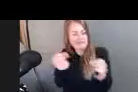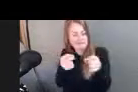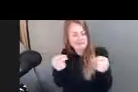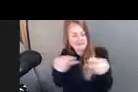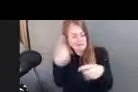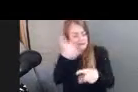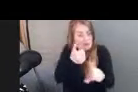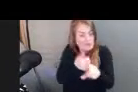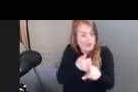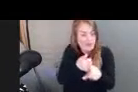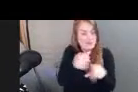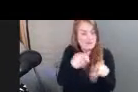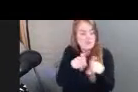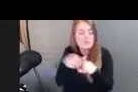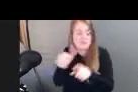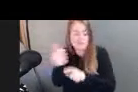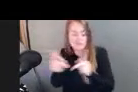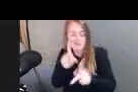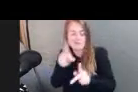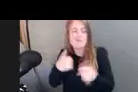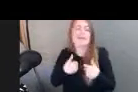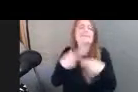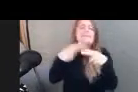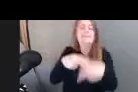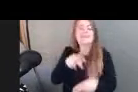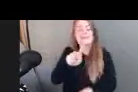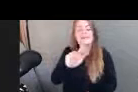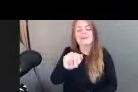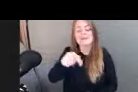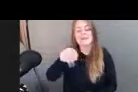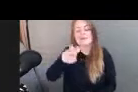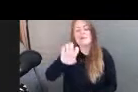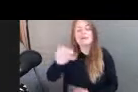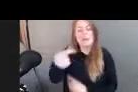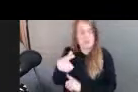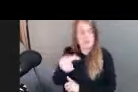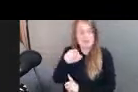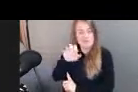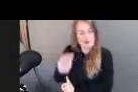going to let you in on. There's a website called capwing.com,